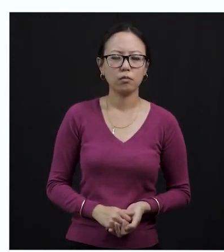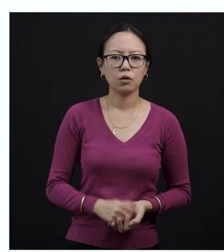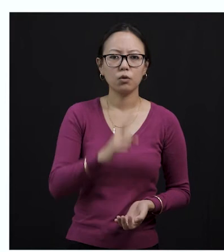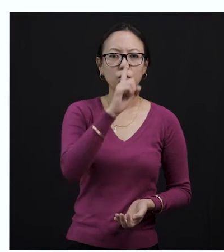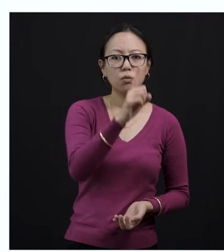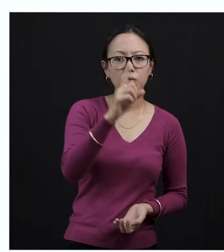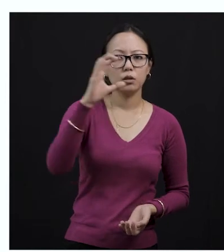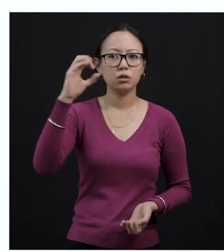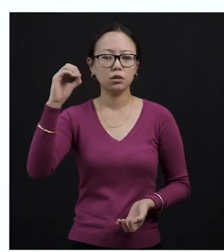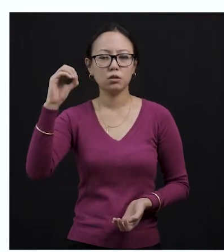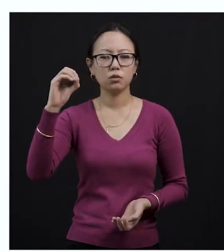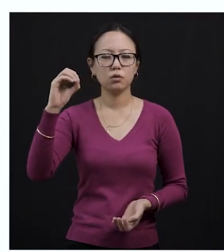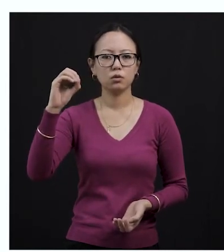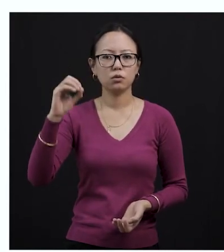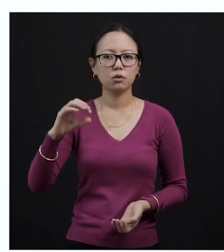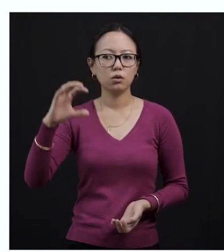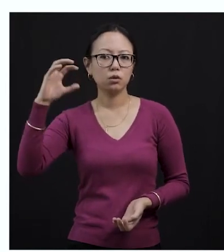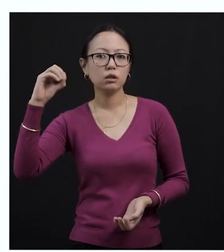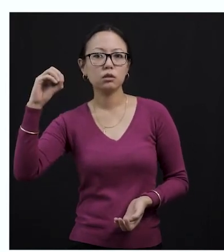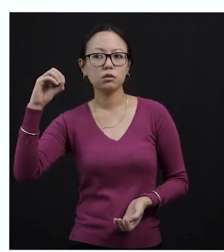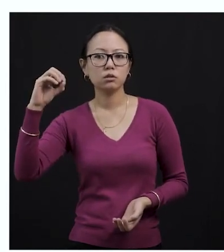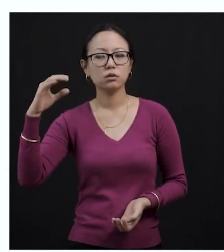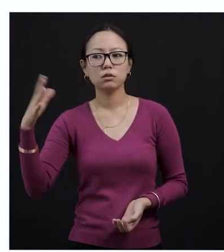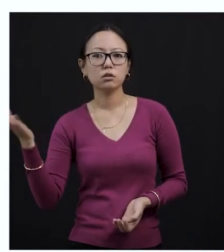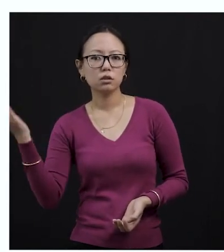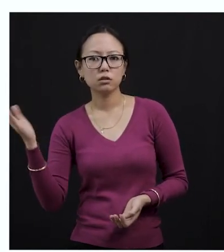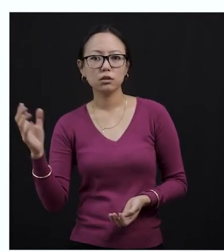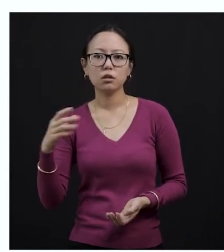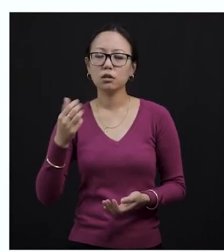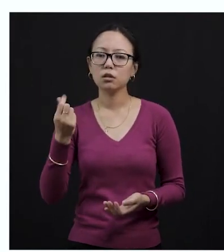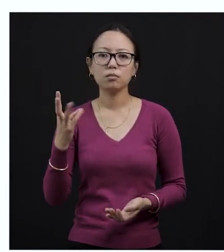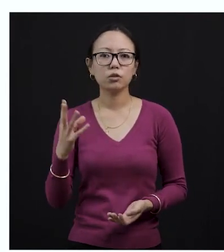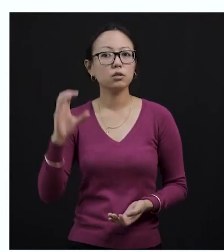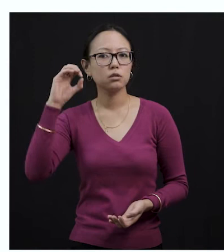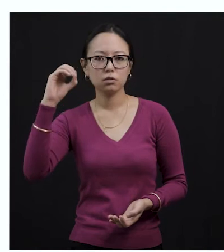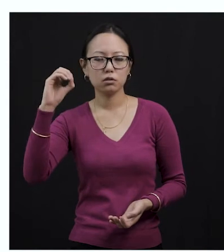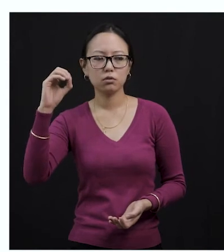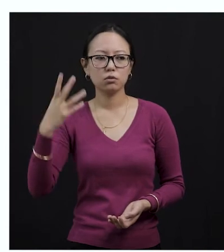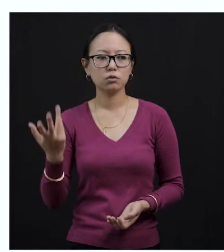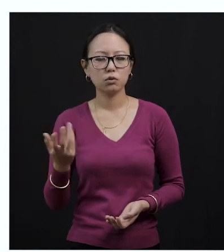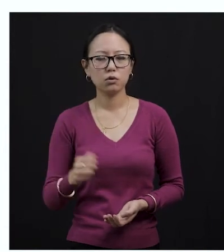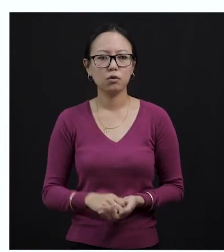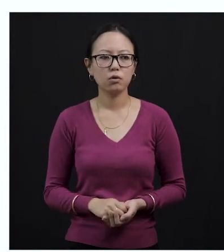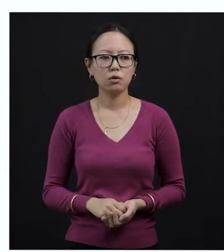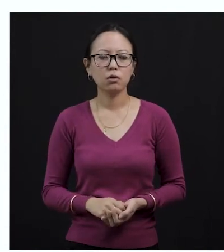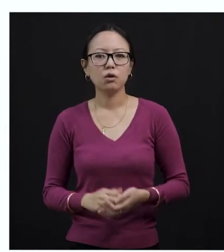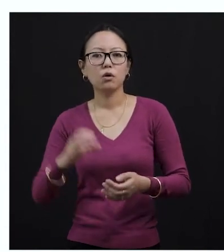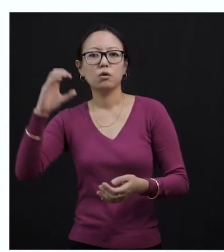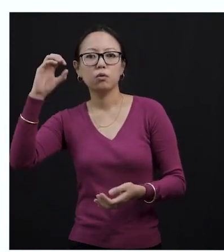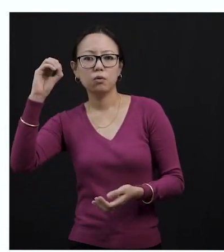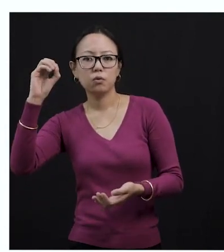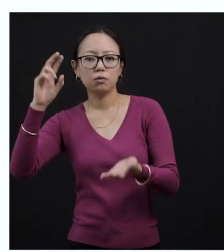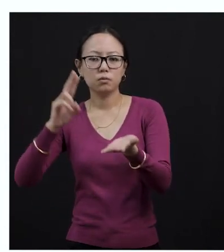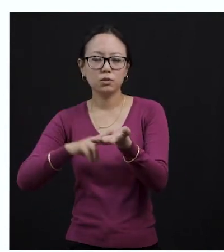the number on the right is on your right is 0. So that 0 will come in tens place